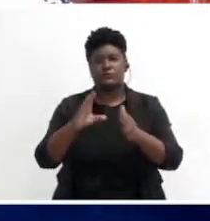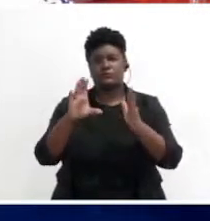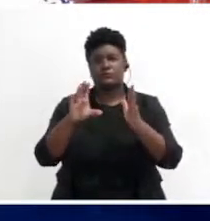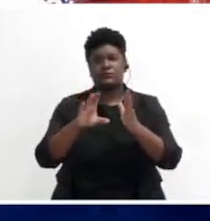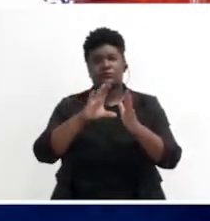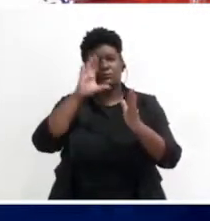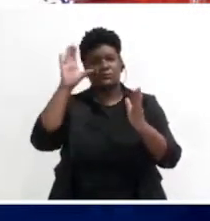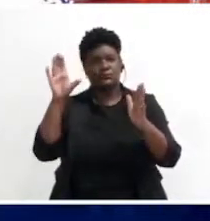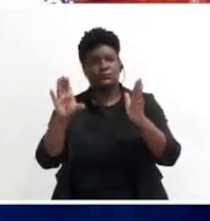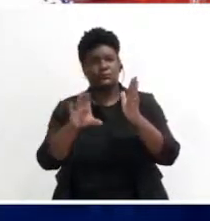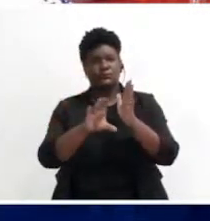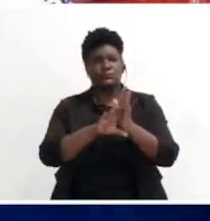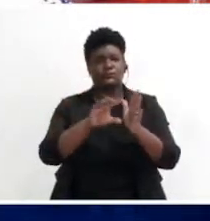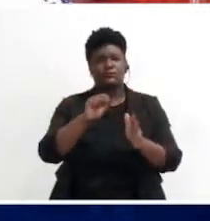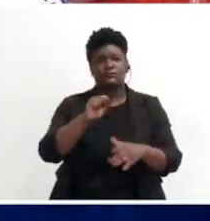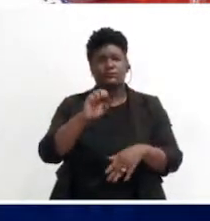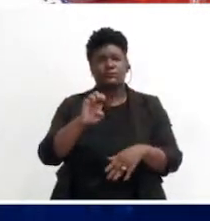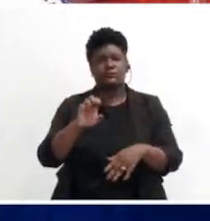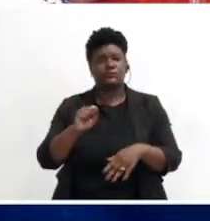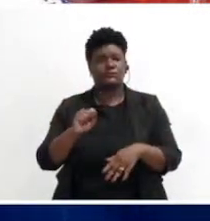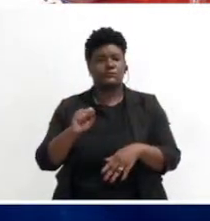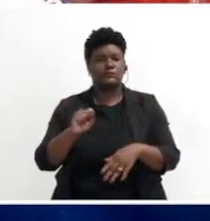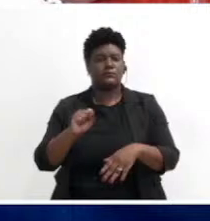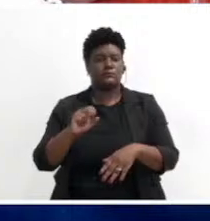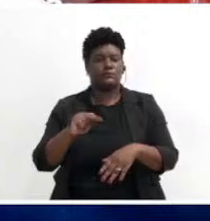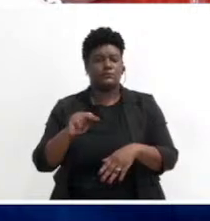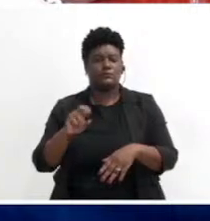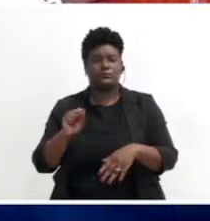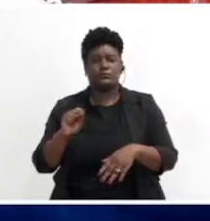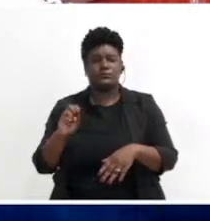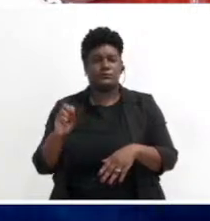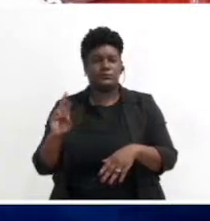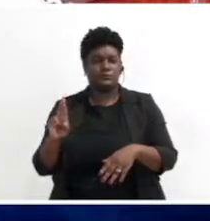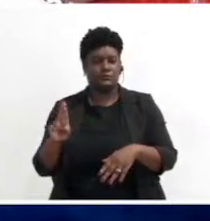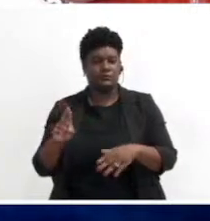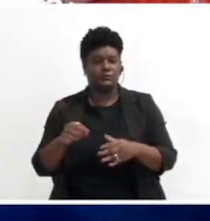So this is a better close-up of those interconnects.